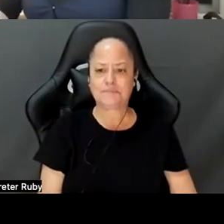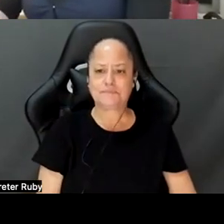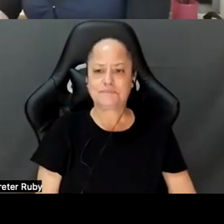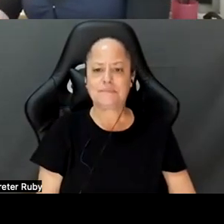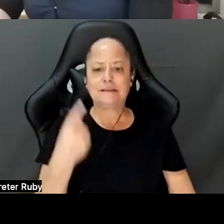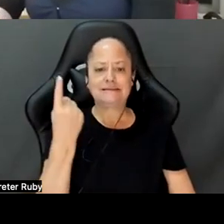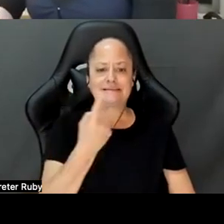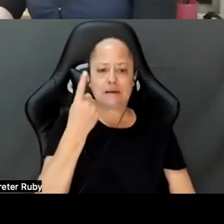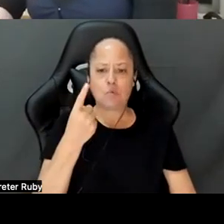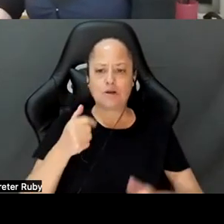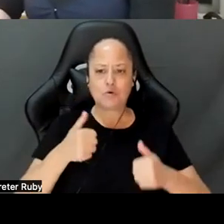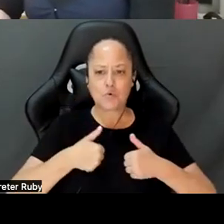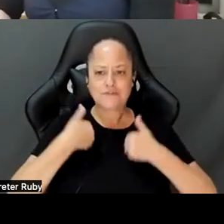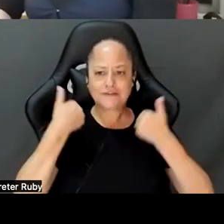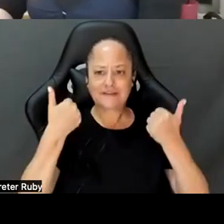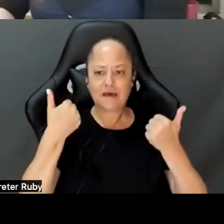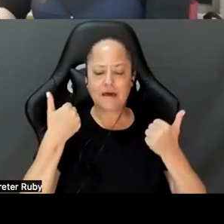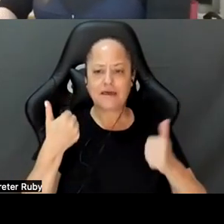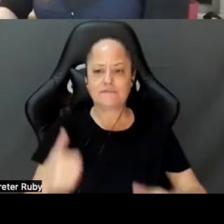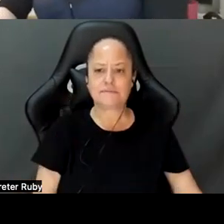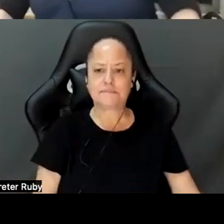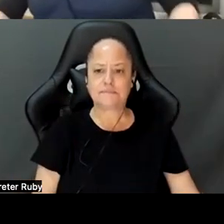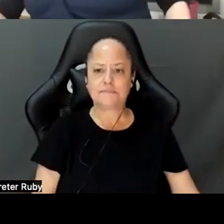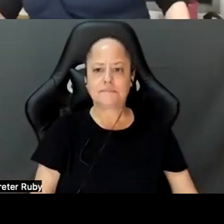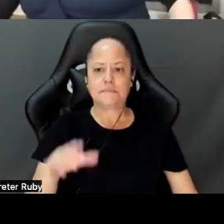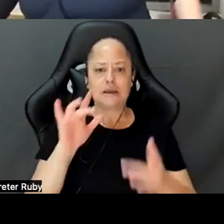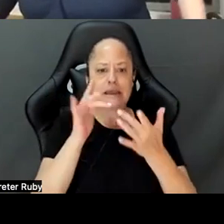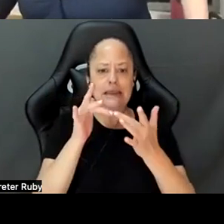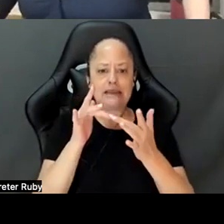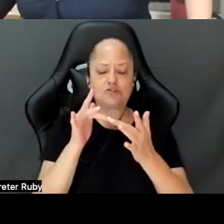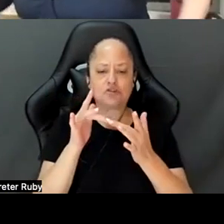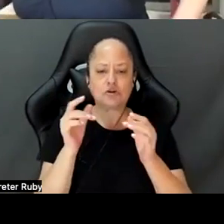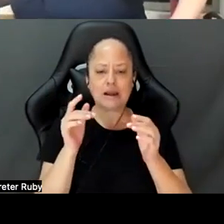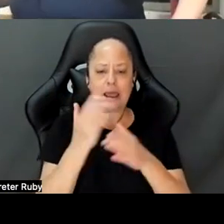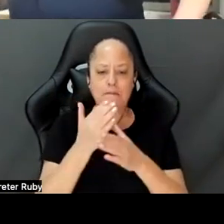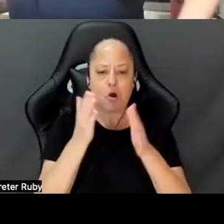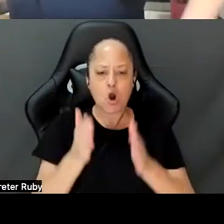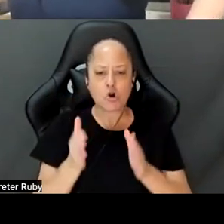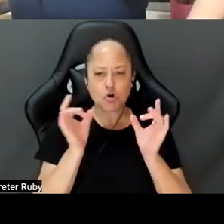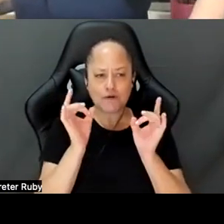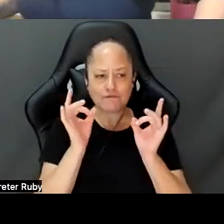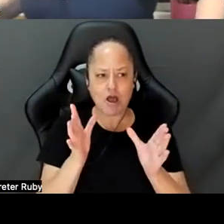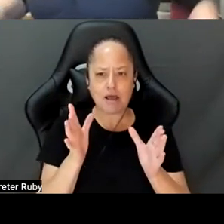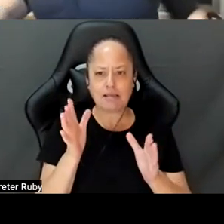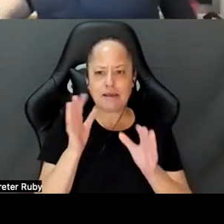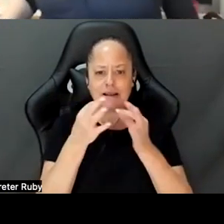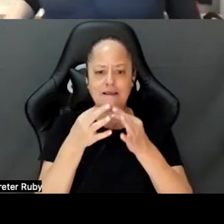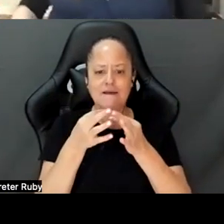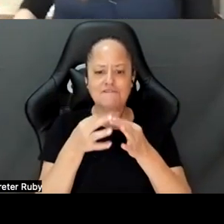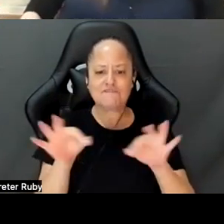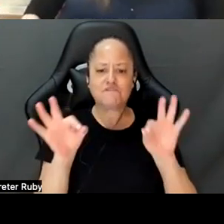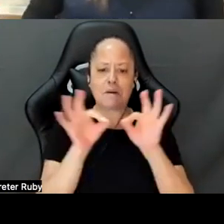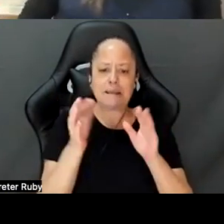someone who survived like intimate partner violence and familial abuse